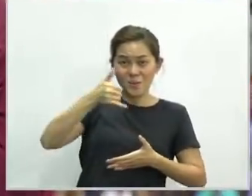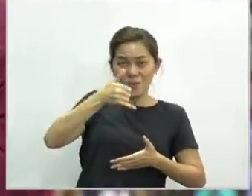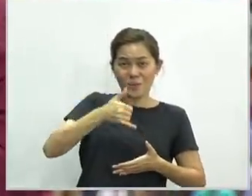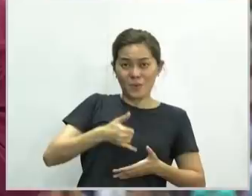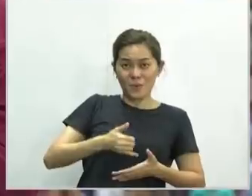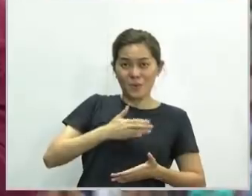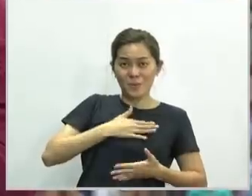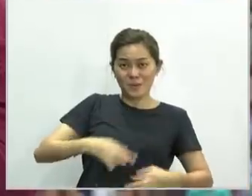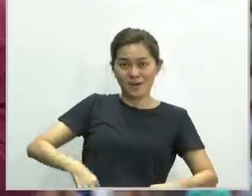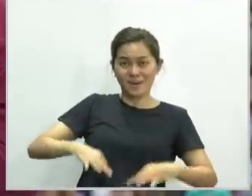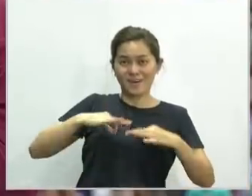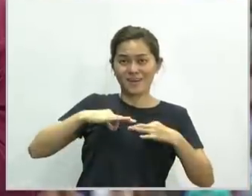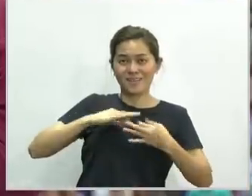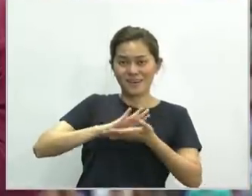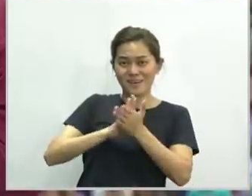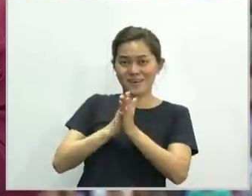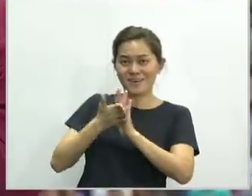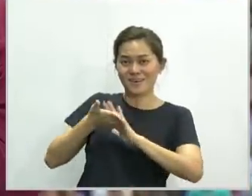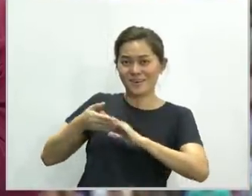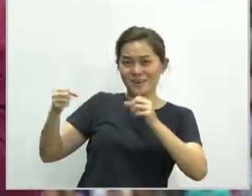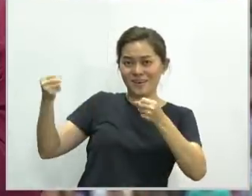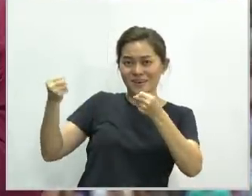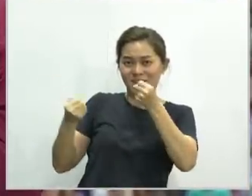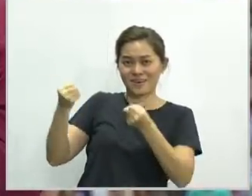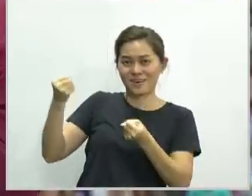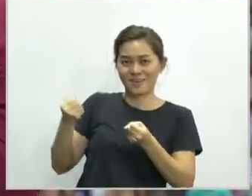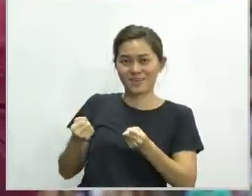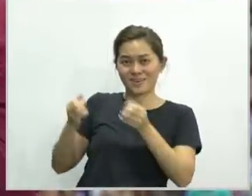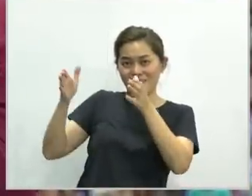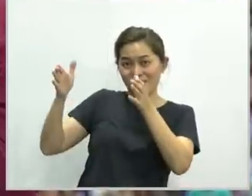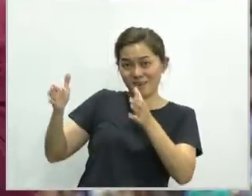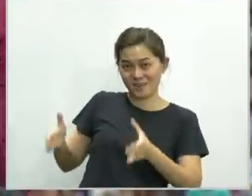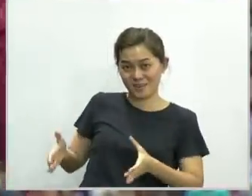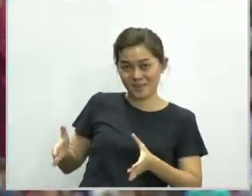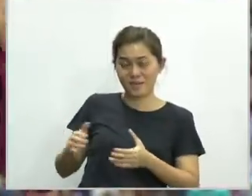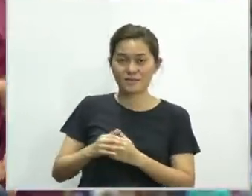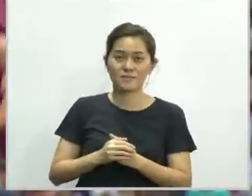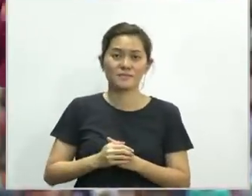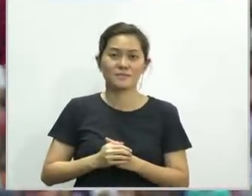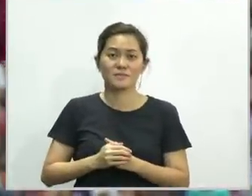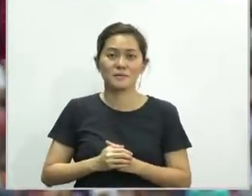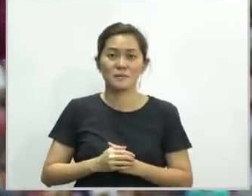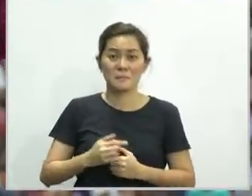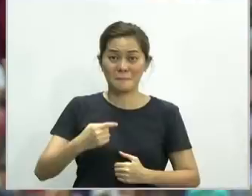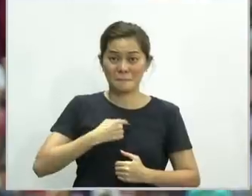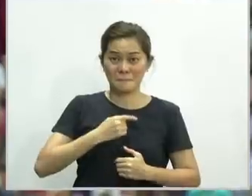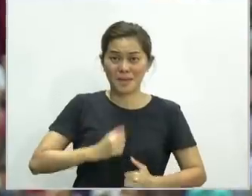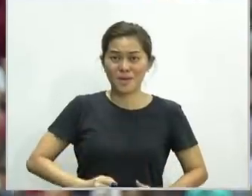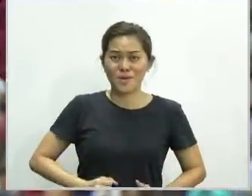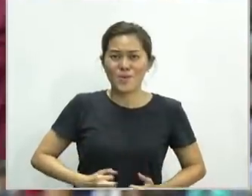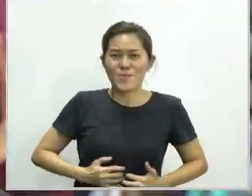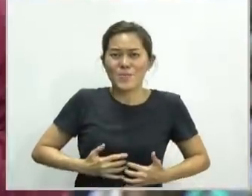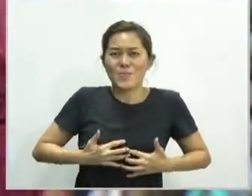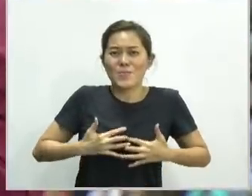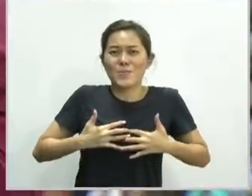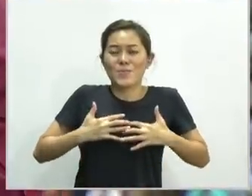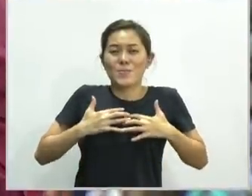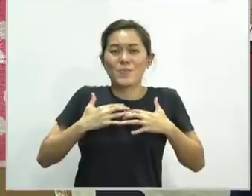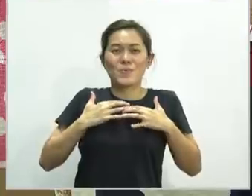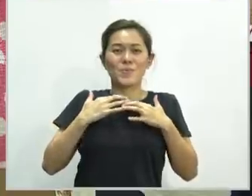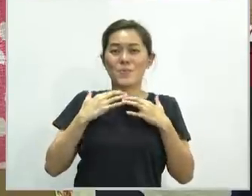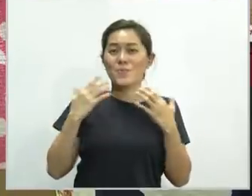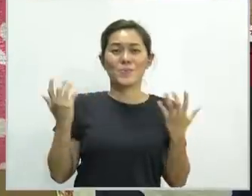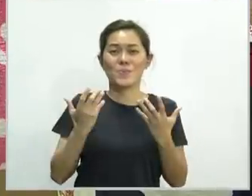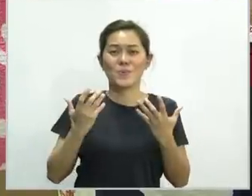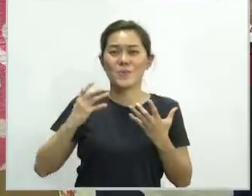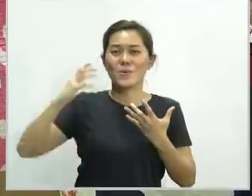driving seat of my life. Fill me with your presence